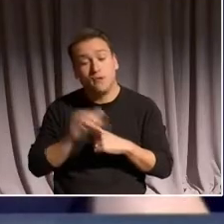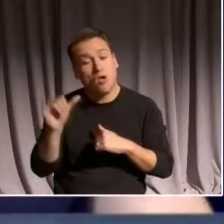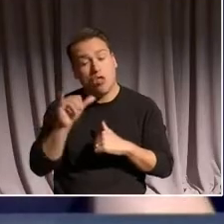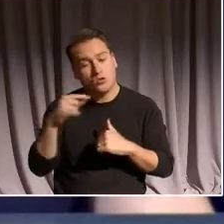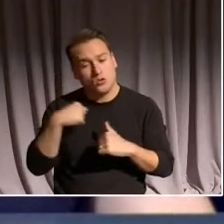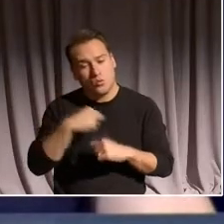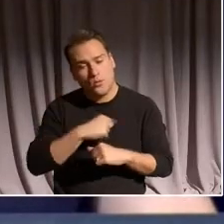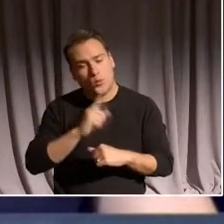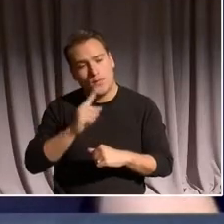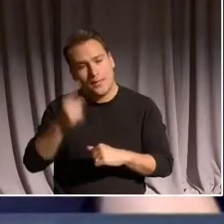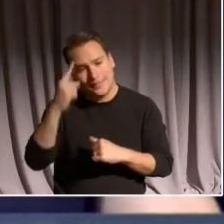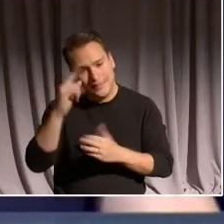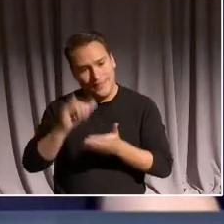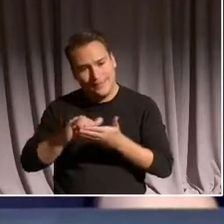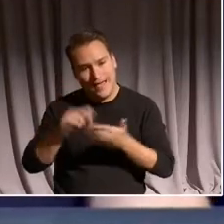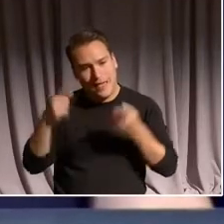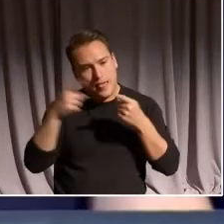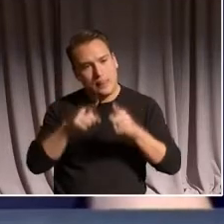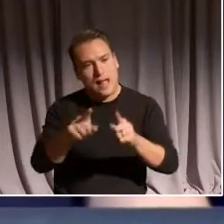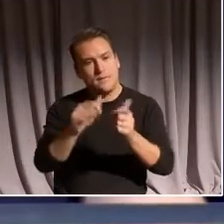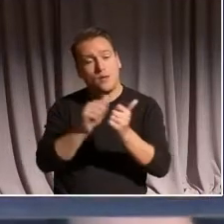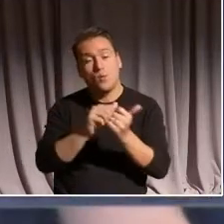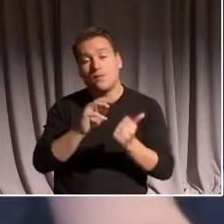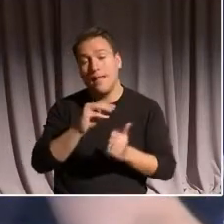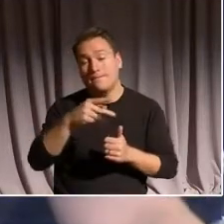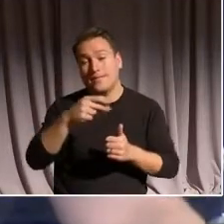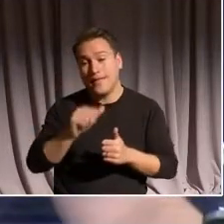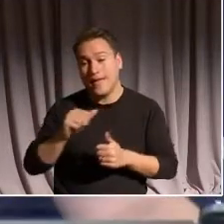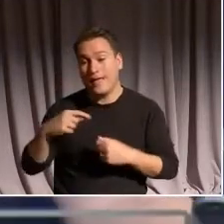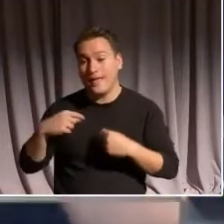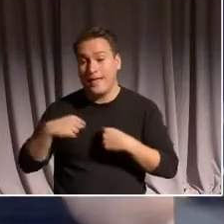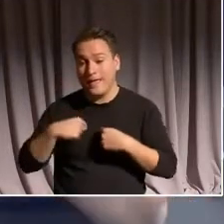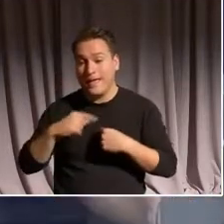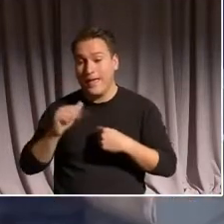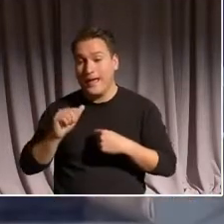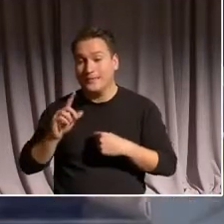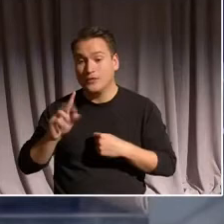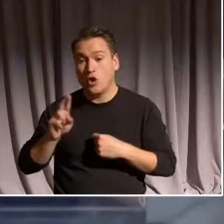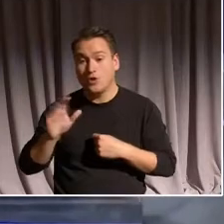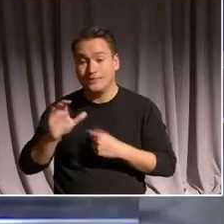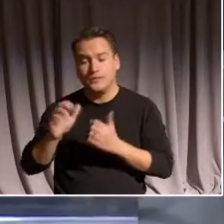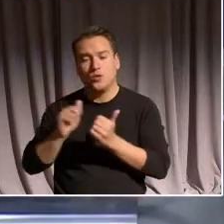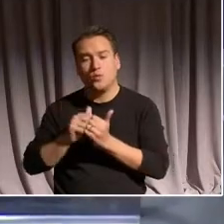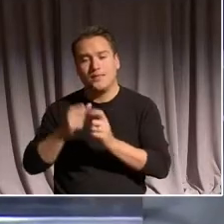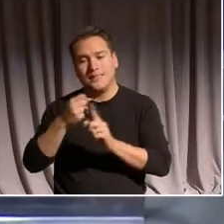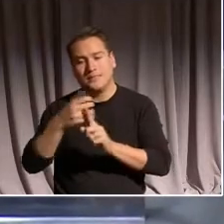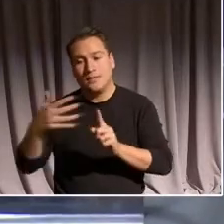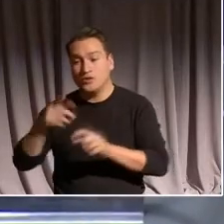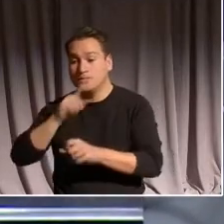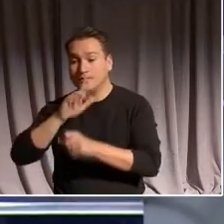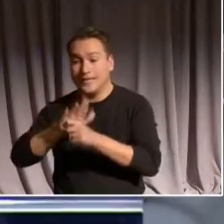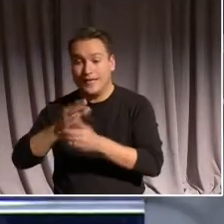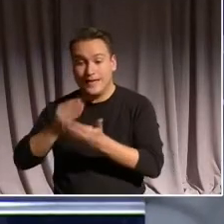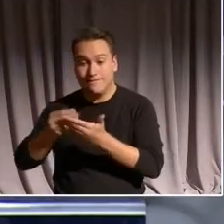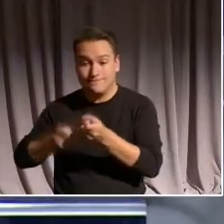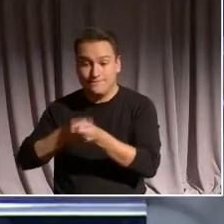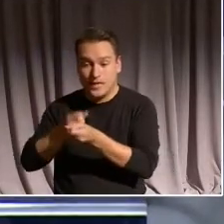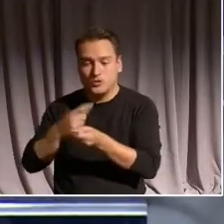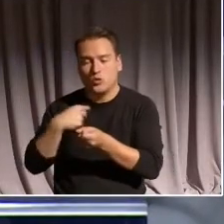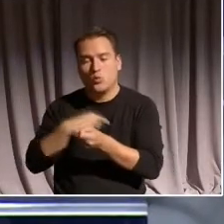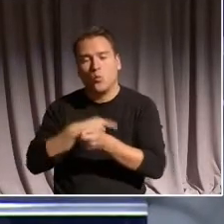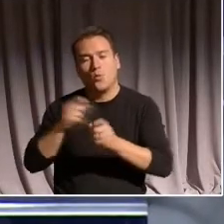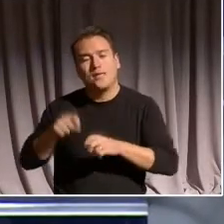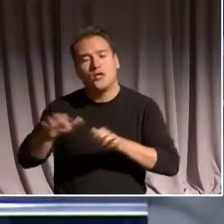really think, in alignment with the MPA, that ADRCs, with an expansion of dedicated funding, can do